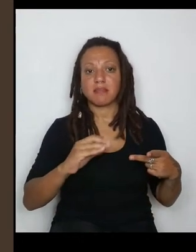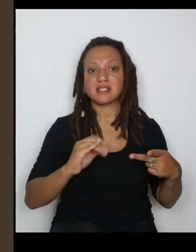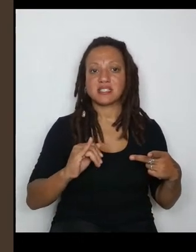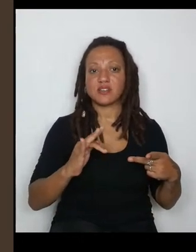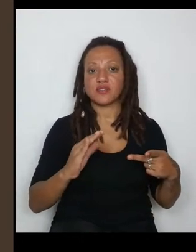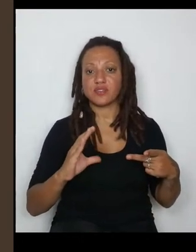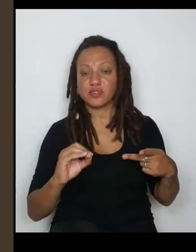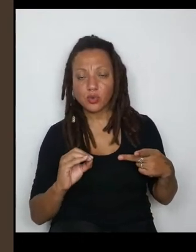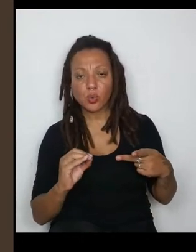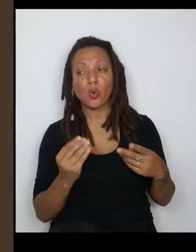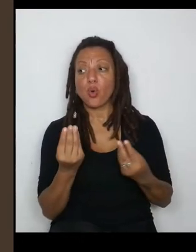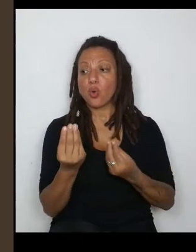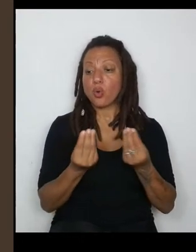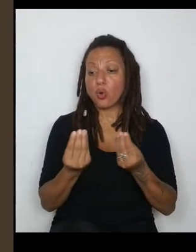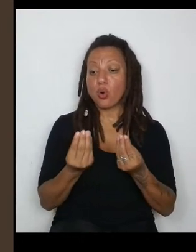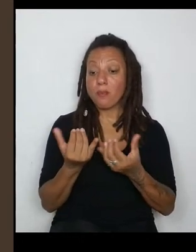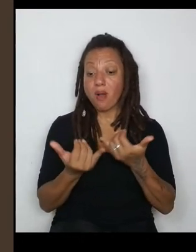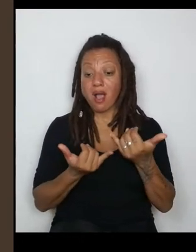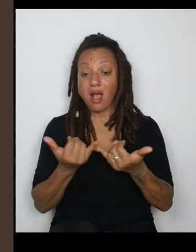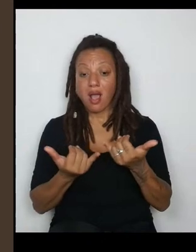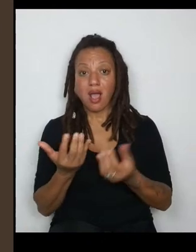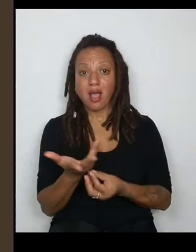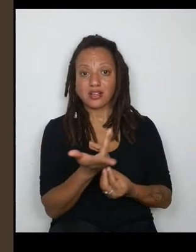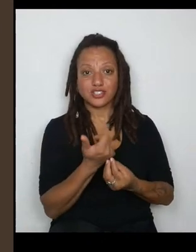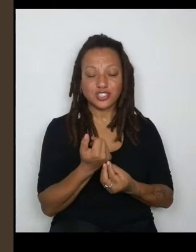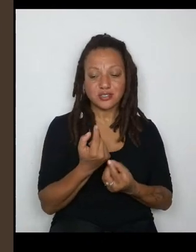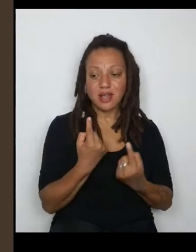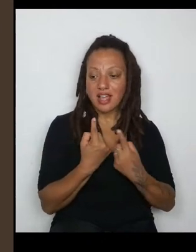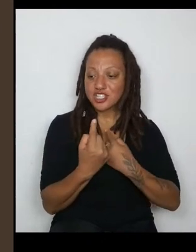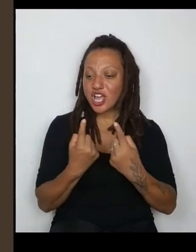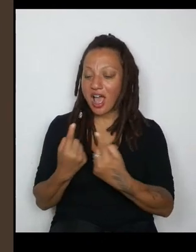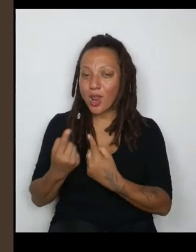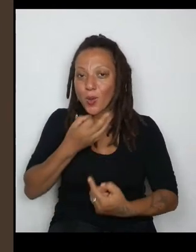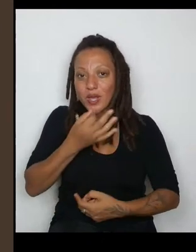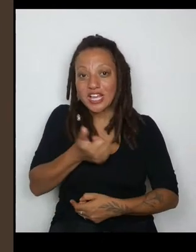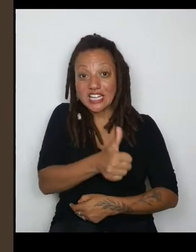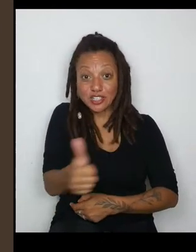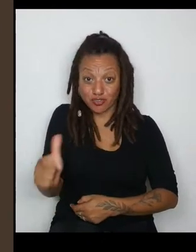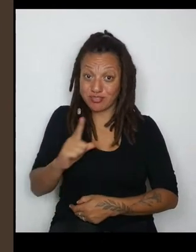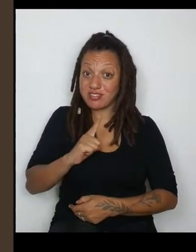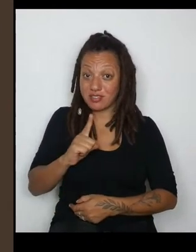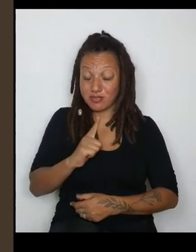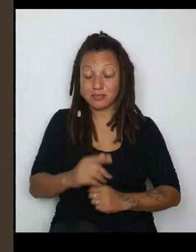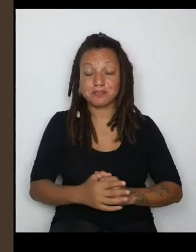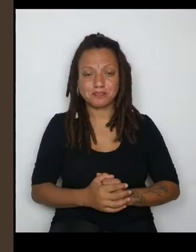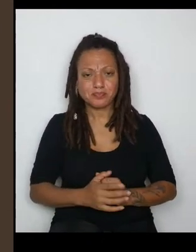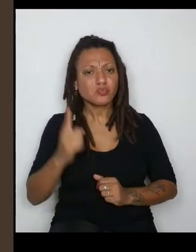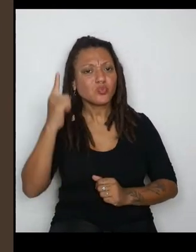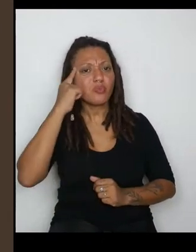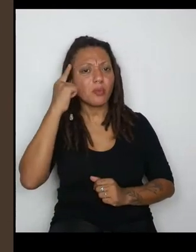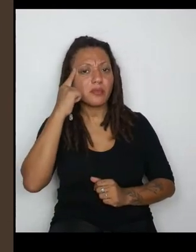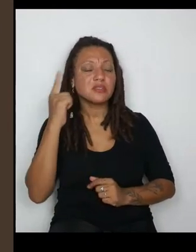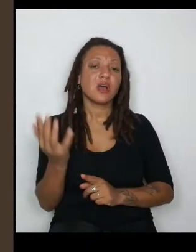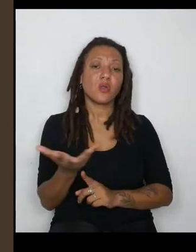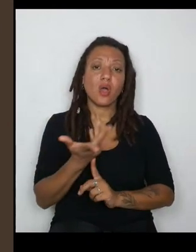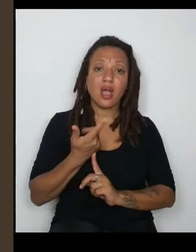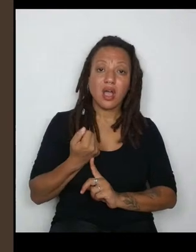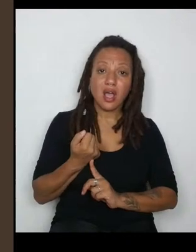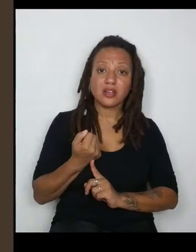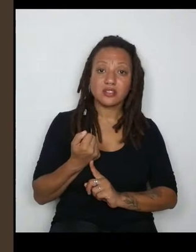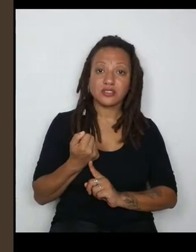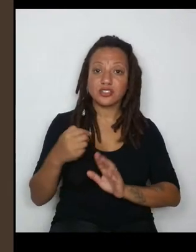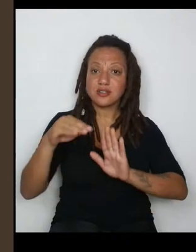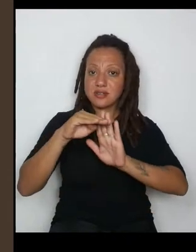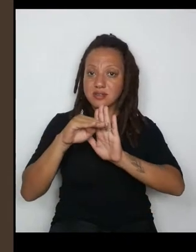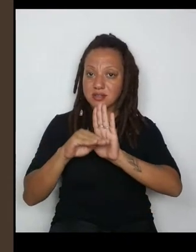dialogue i'm thinking of a number of artists all men some artists from you know all over the world